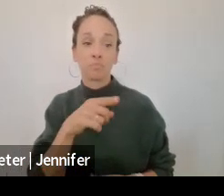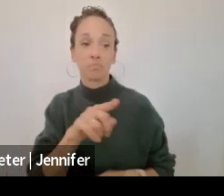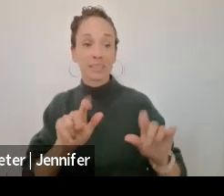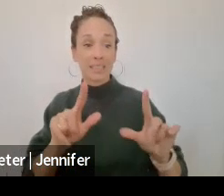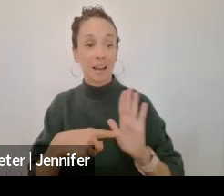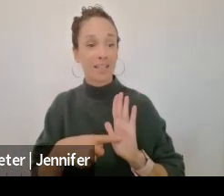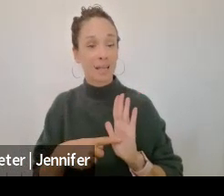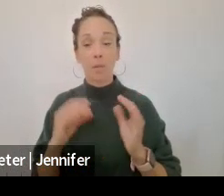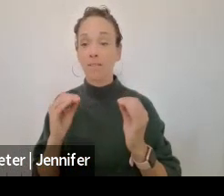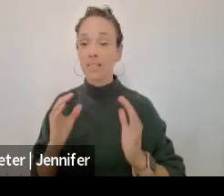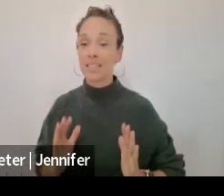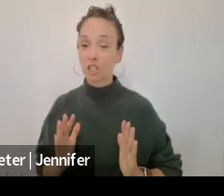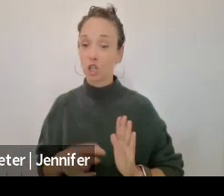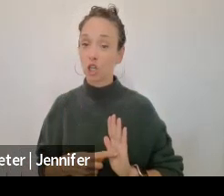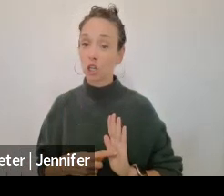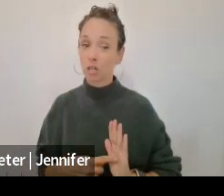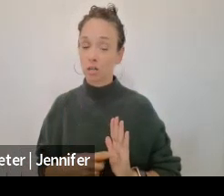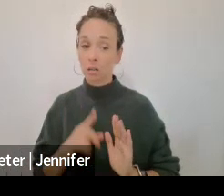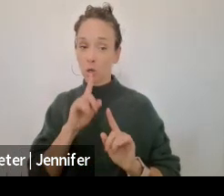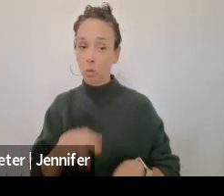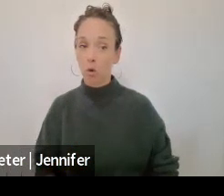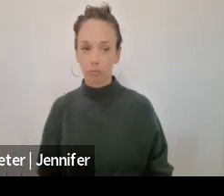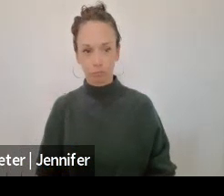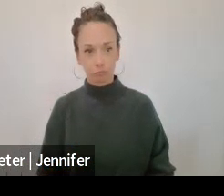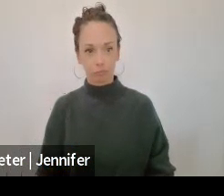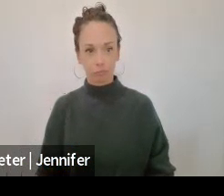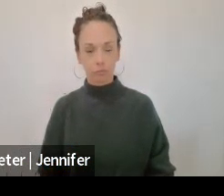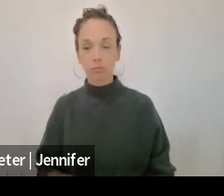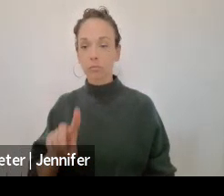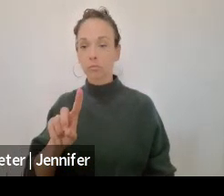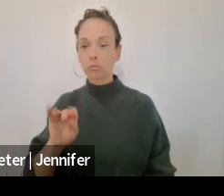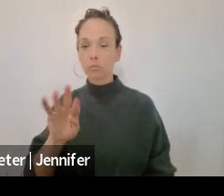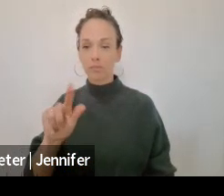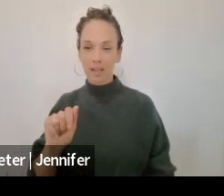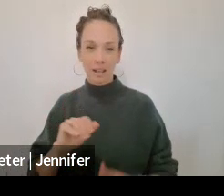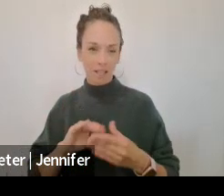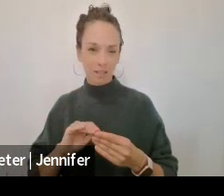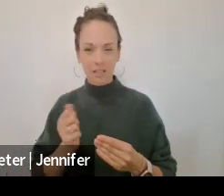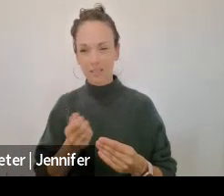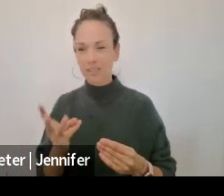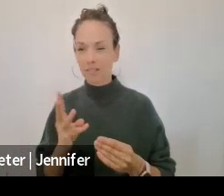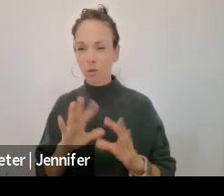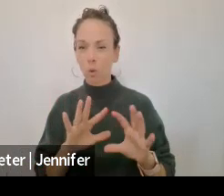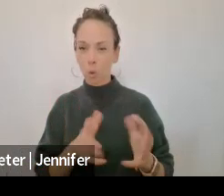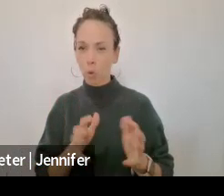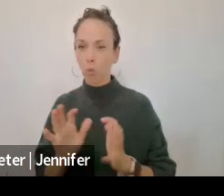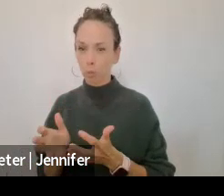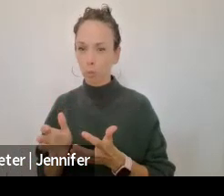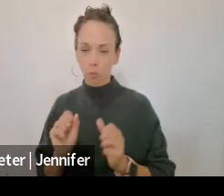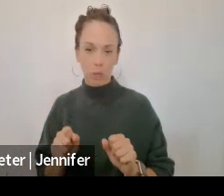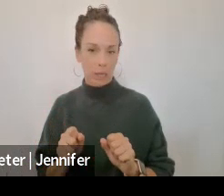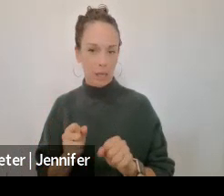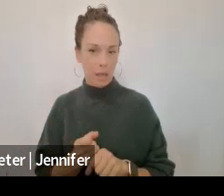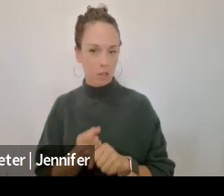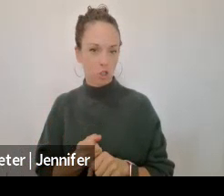of a teacher report. And again, as Daniella had pointed out, there are different group reports that we can generate